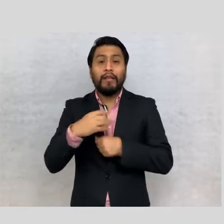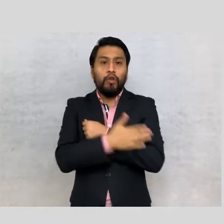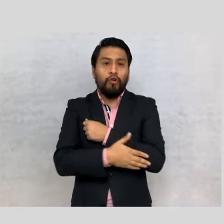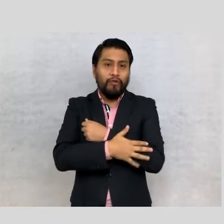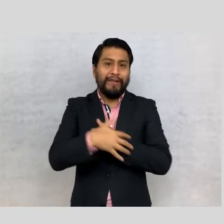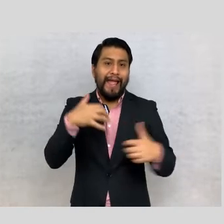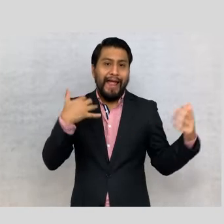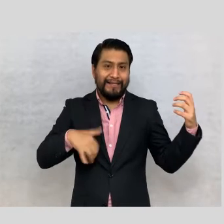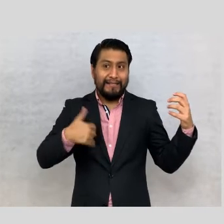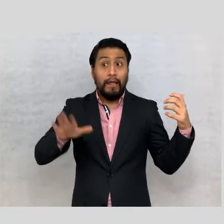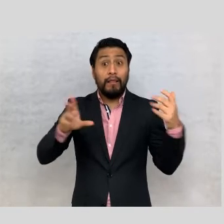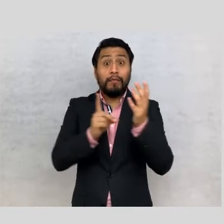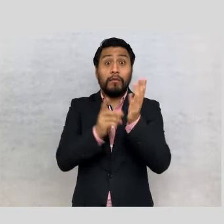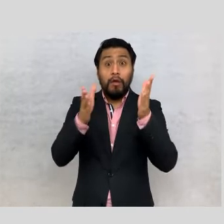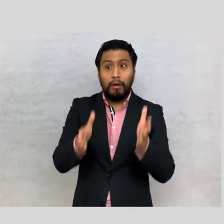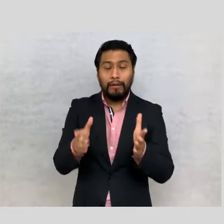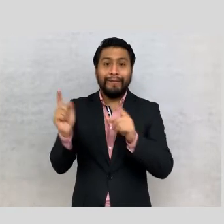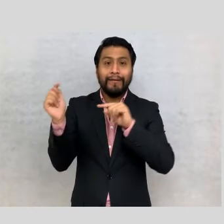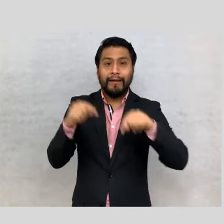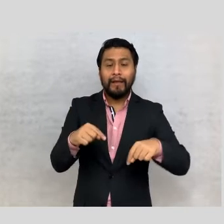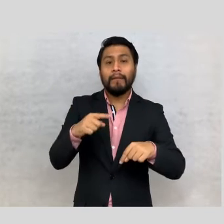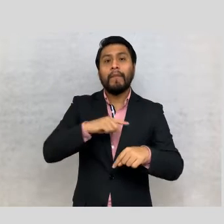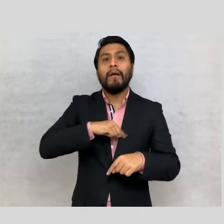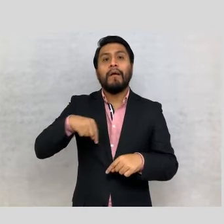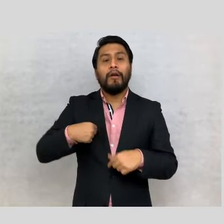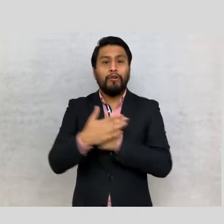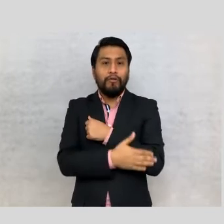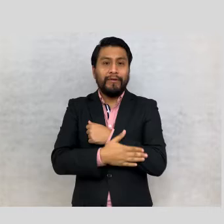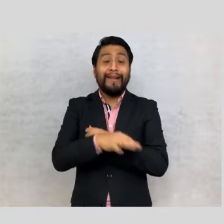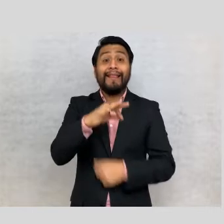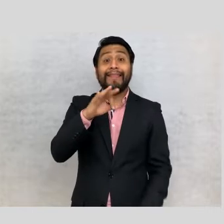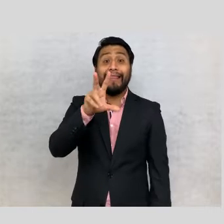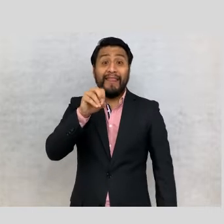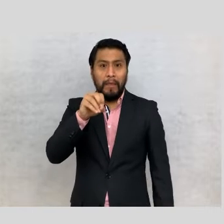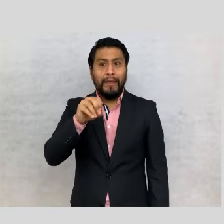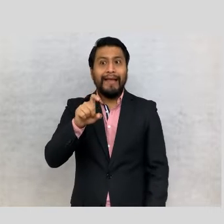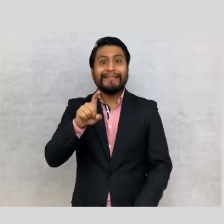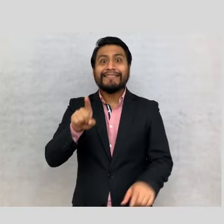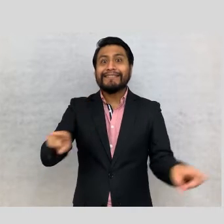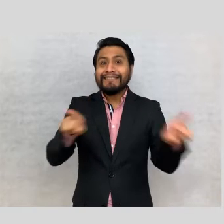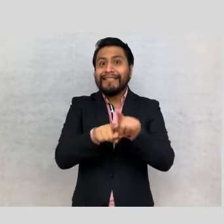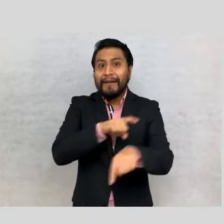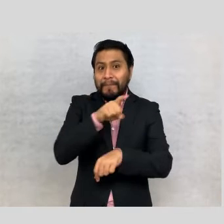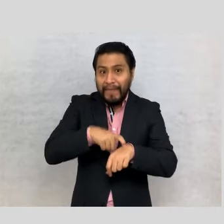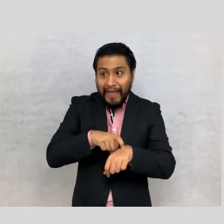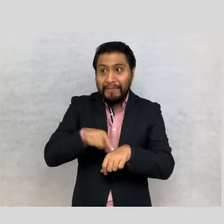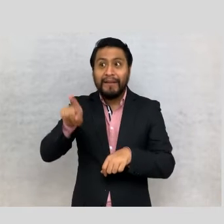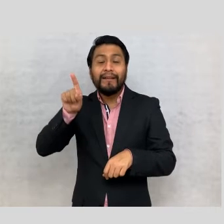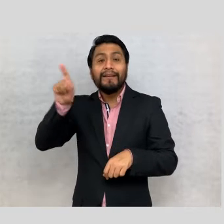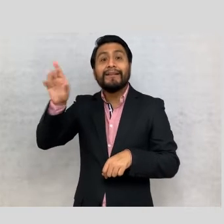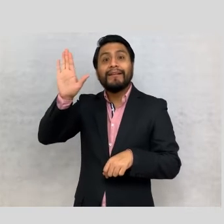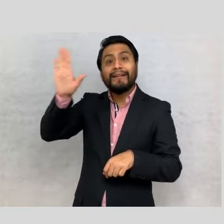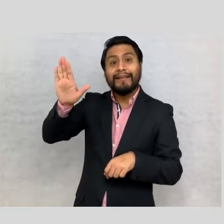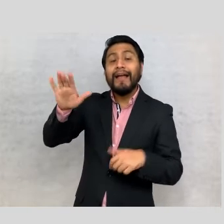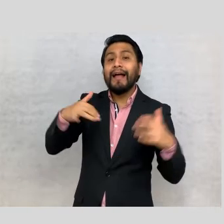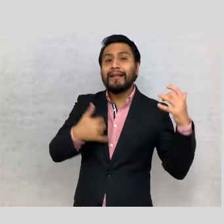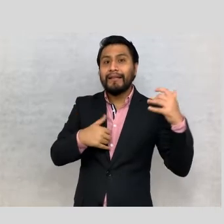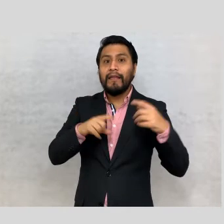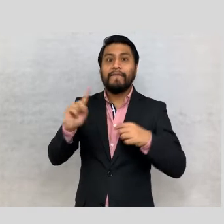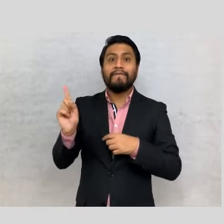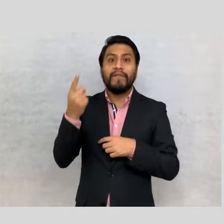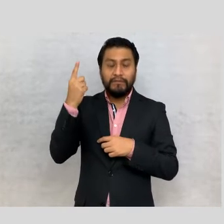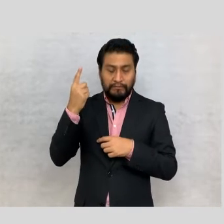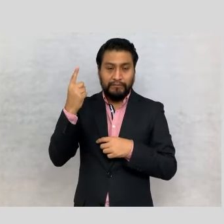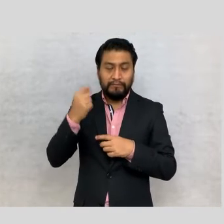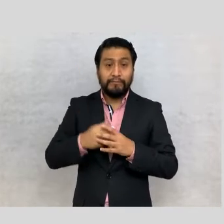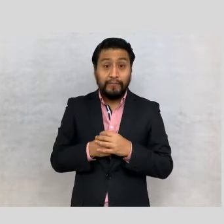doctor, came to our country in 1930, precisely at the time of Argentina's first coup d'etat.